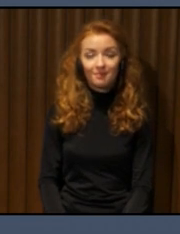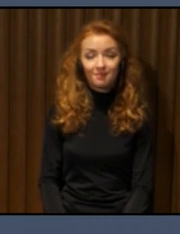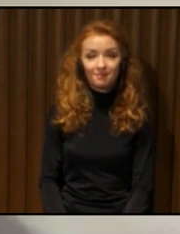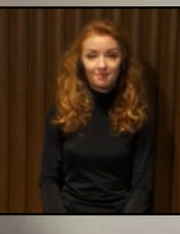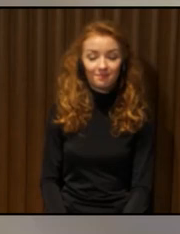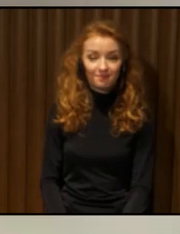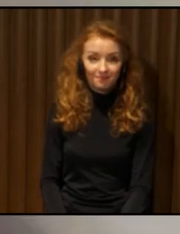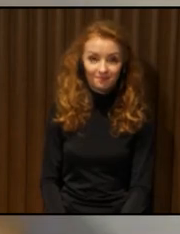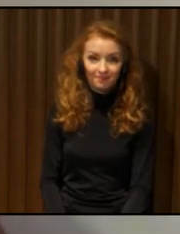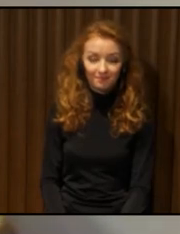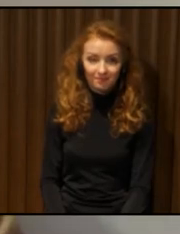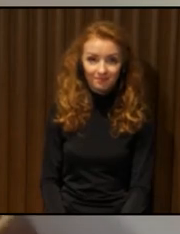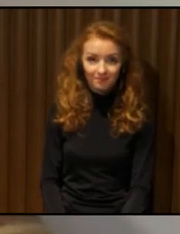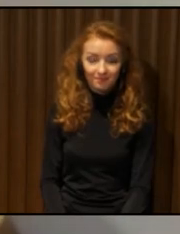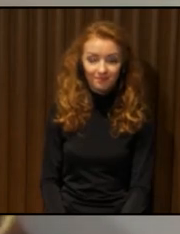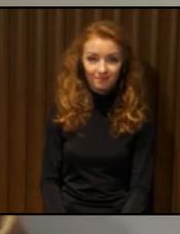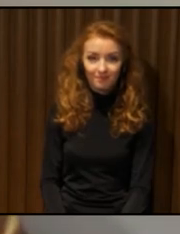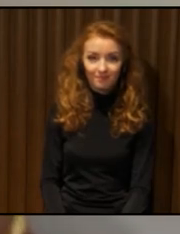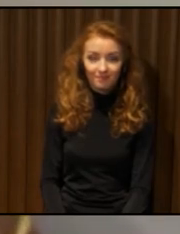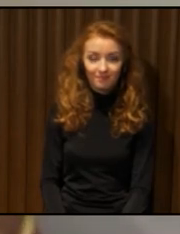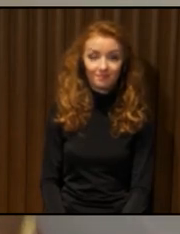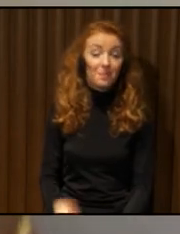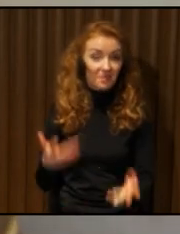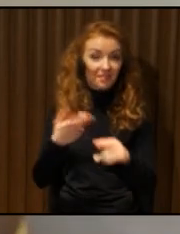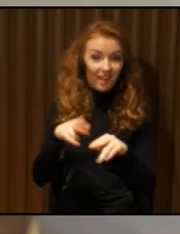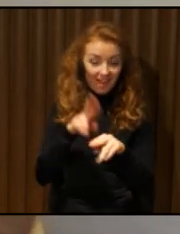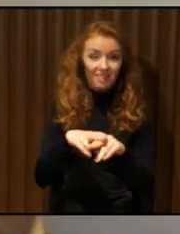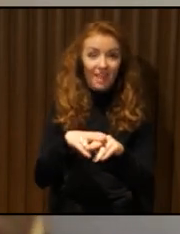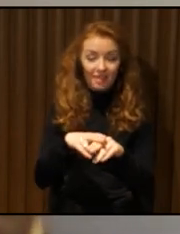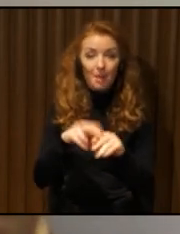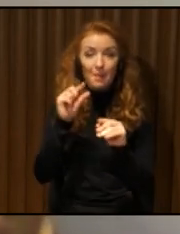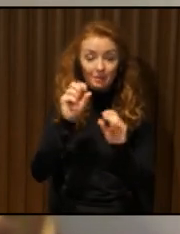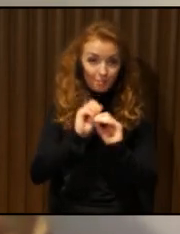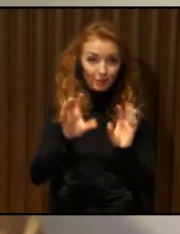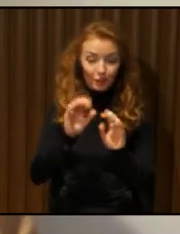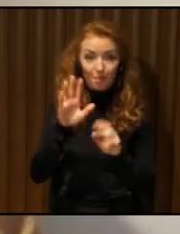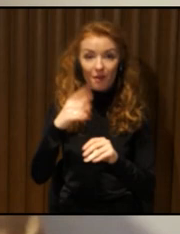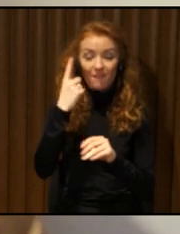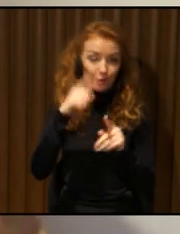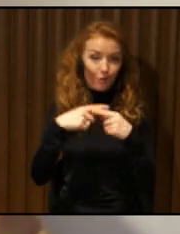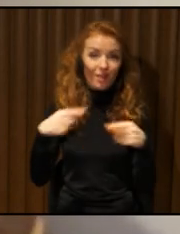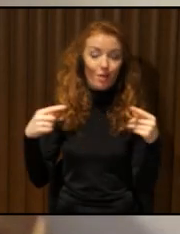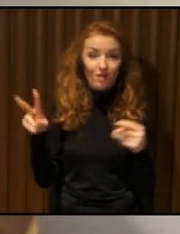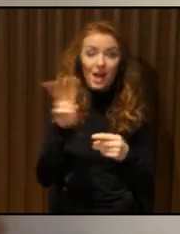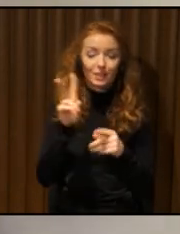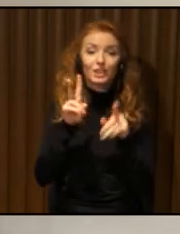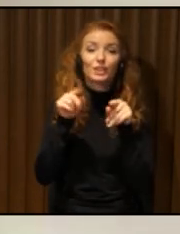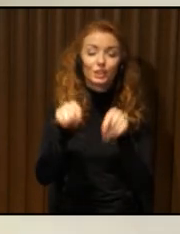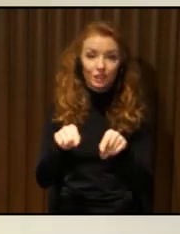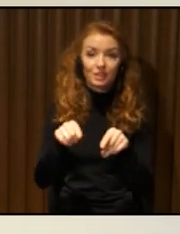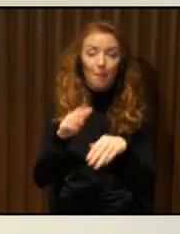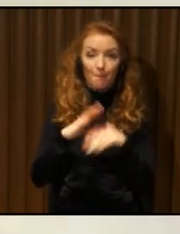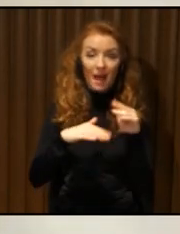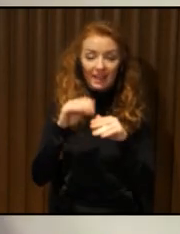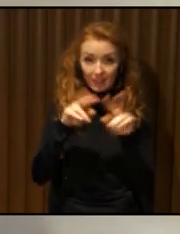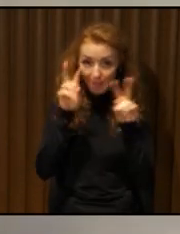So I'll take you through one more thing, which is the case study of the project. So whoever doesn't know it